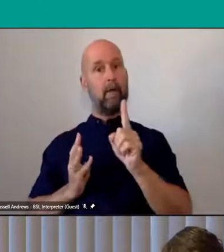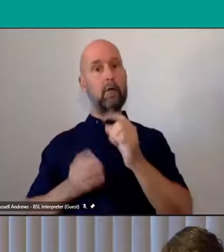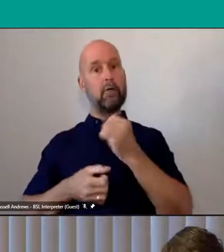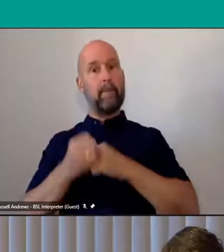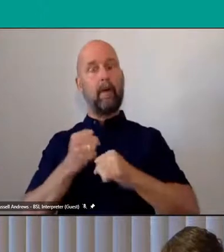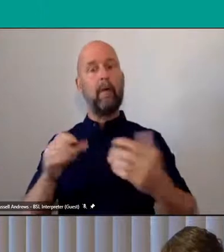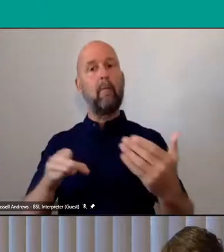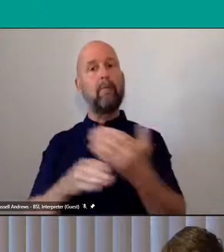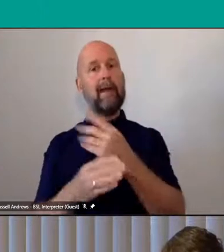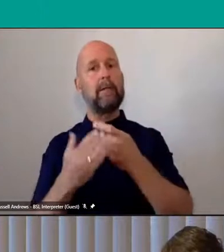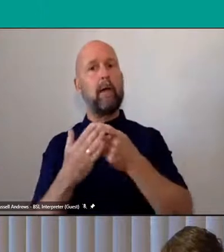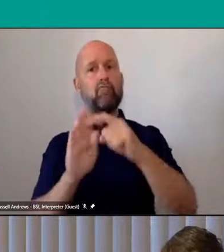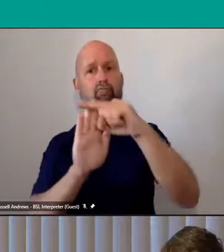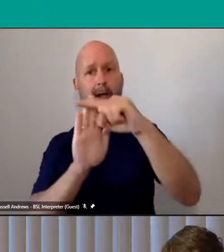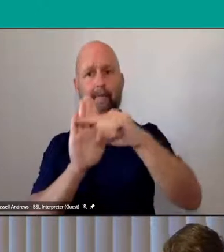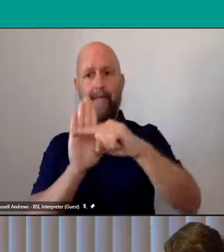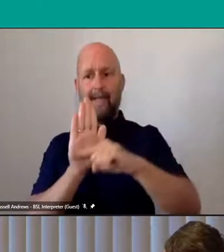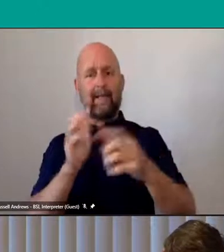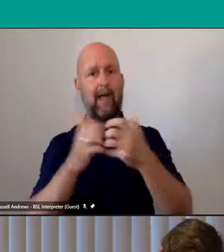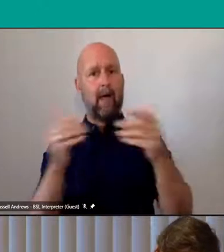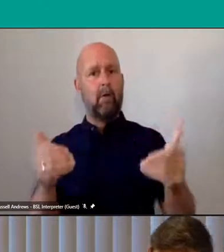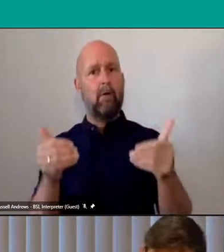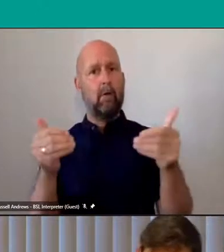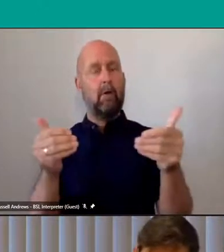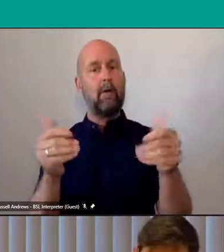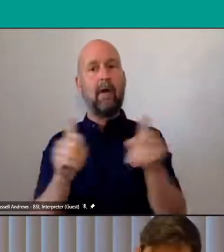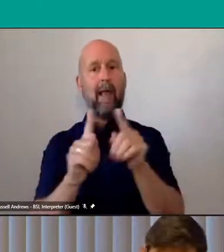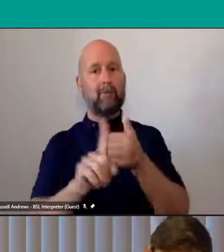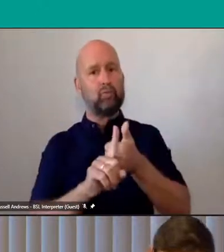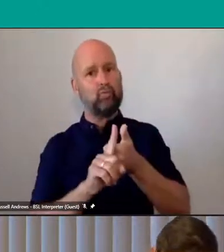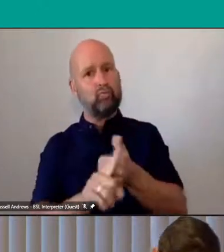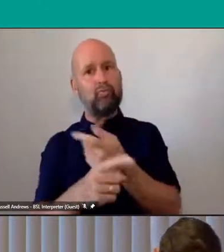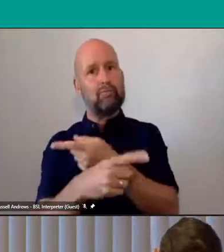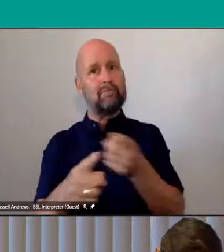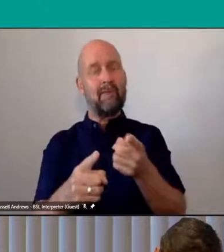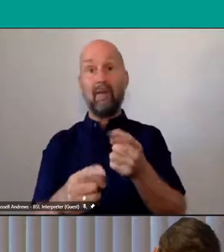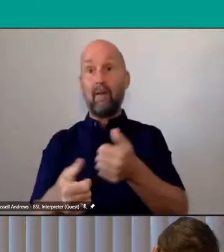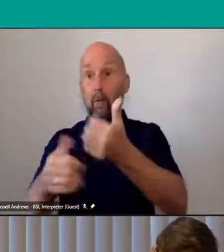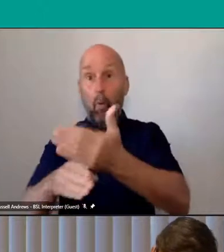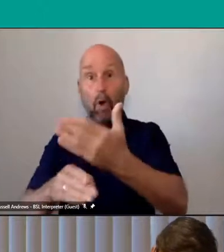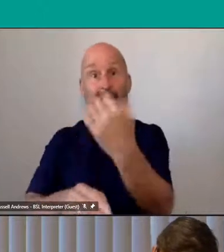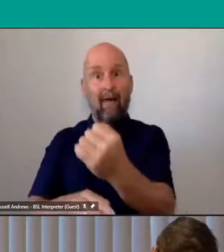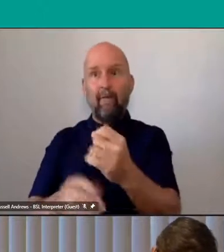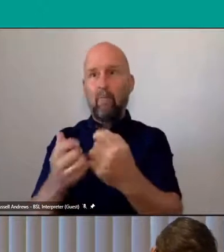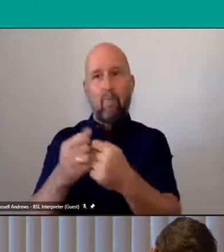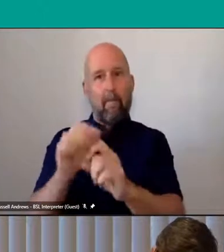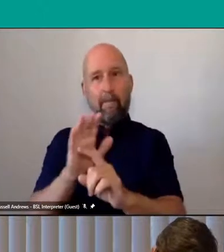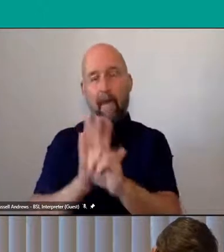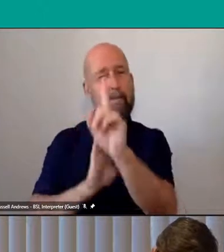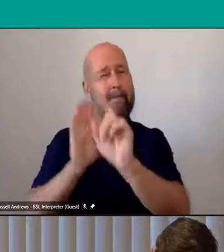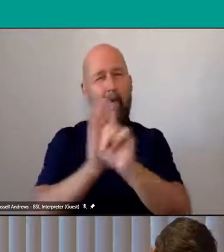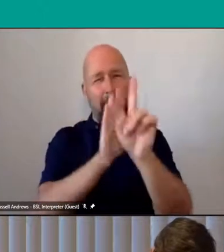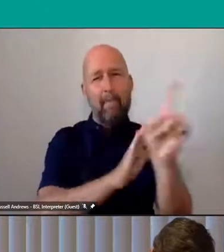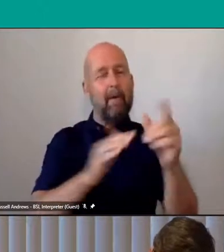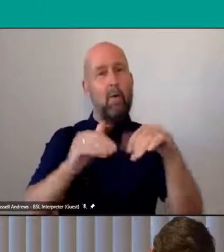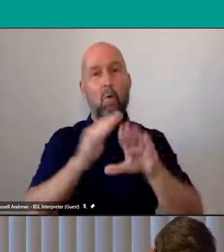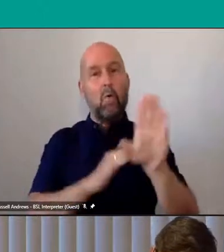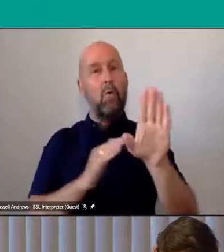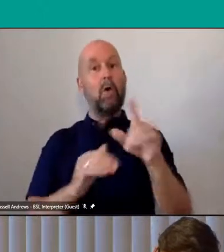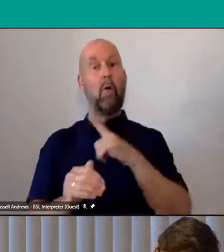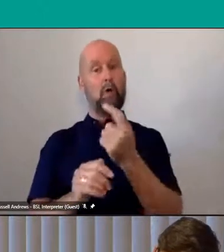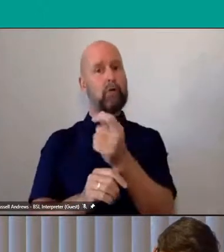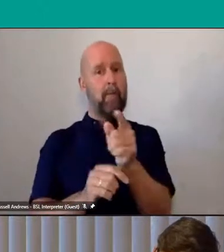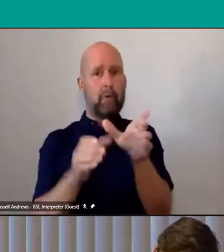practical recommendations that could put a rocket behind some of the really good work that was already happening, that could scale some of it